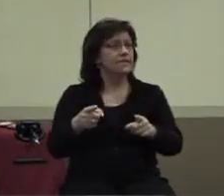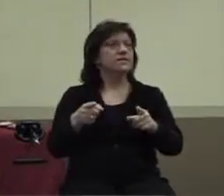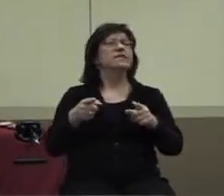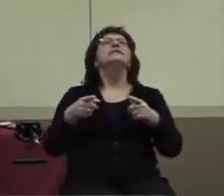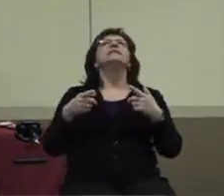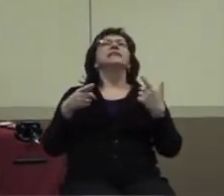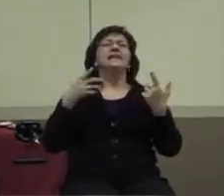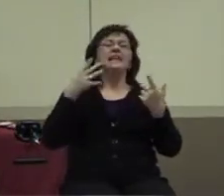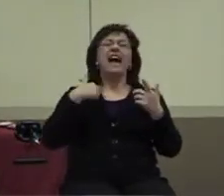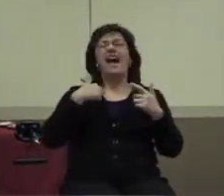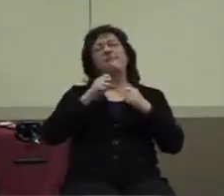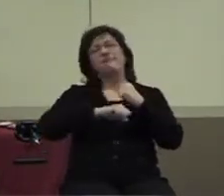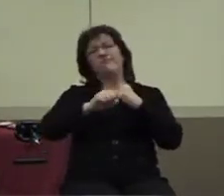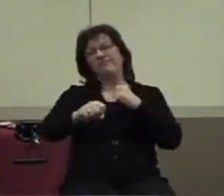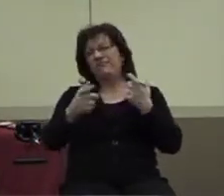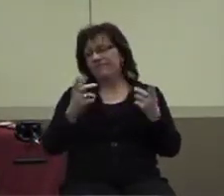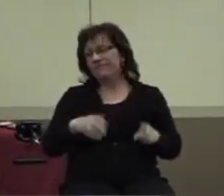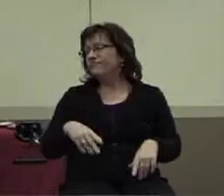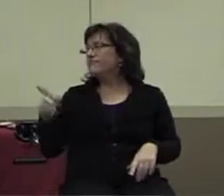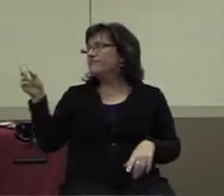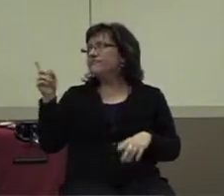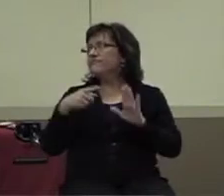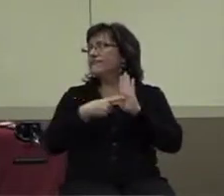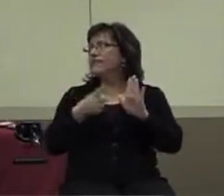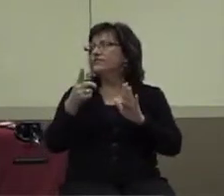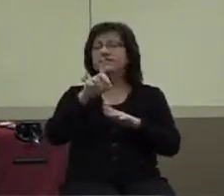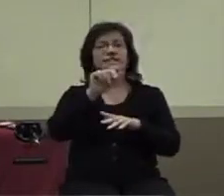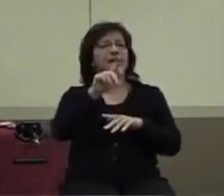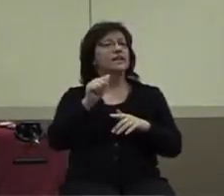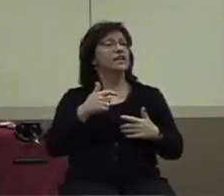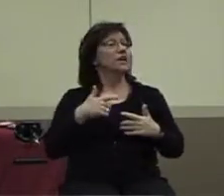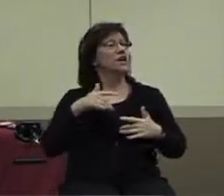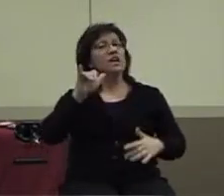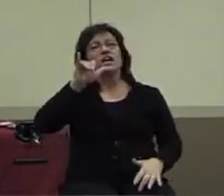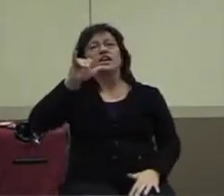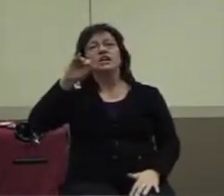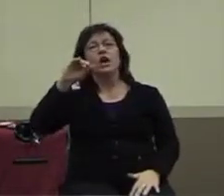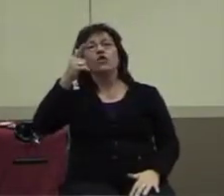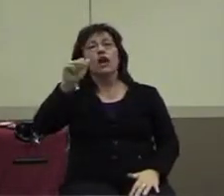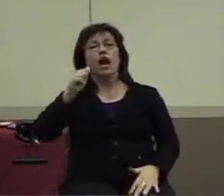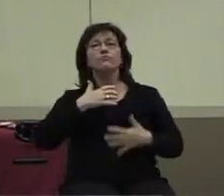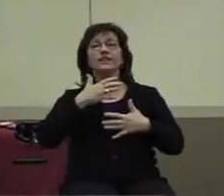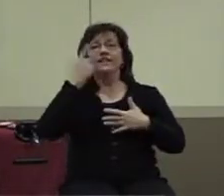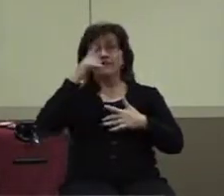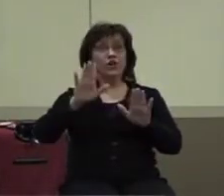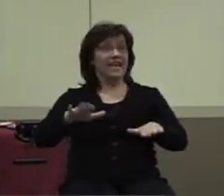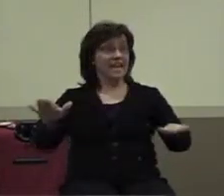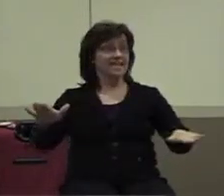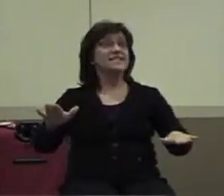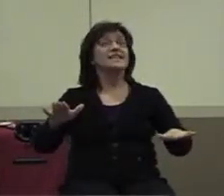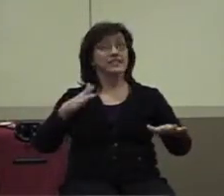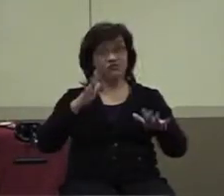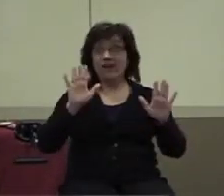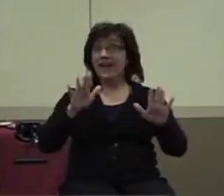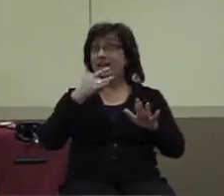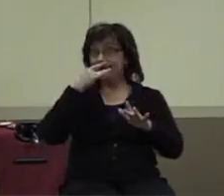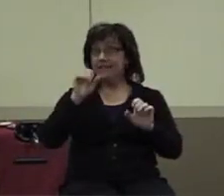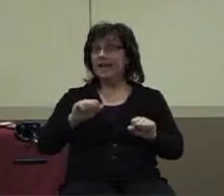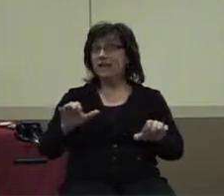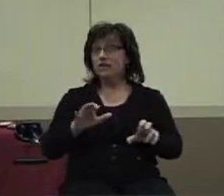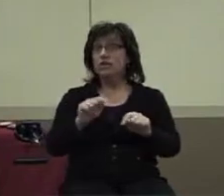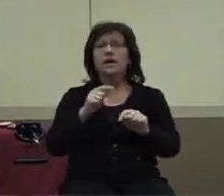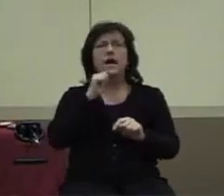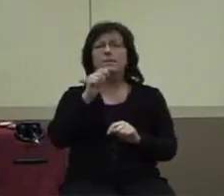want, when I show you the data, yoga breathing for kids is a really great thing that kids can do. I'm not talking about kids doing